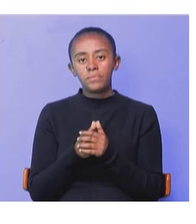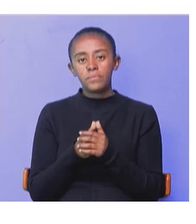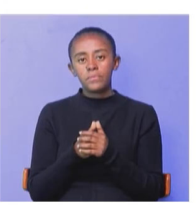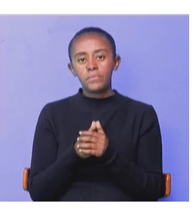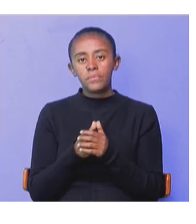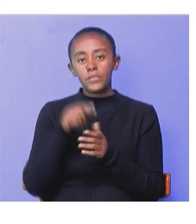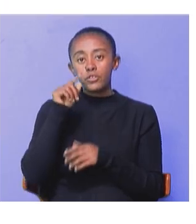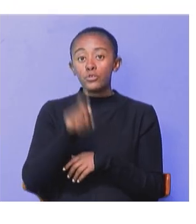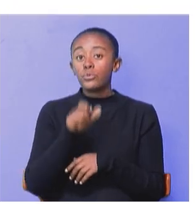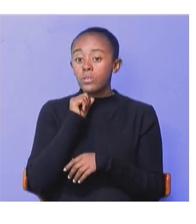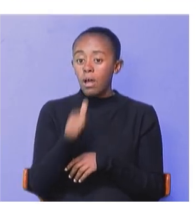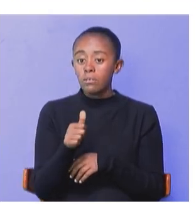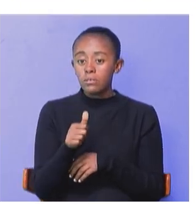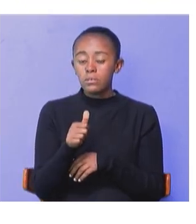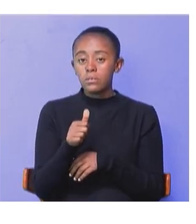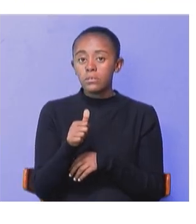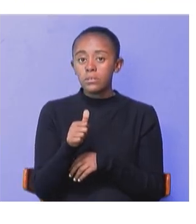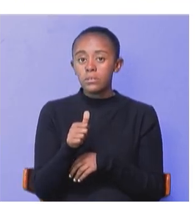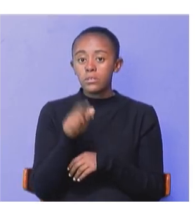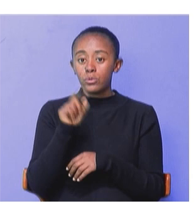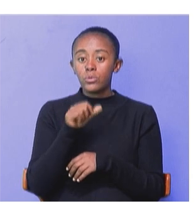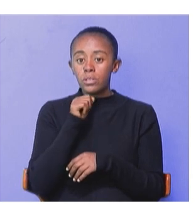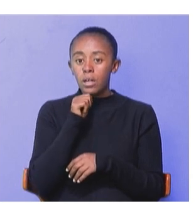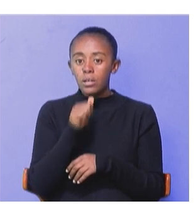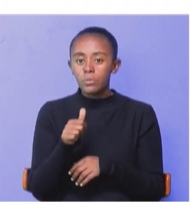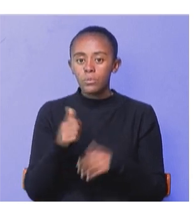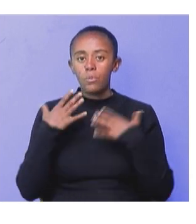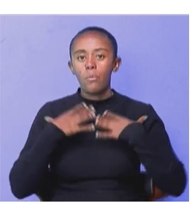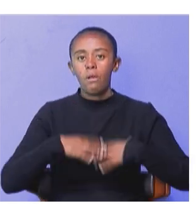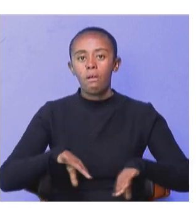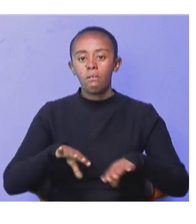should not wear